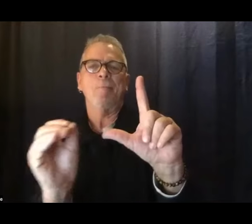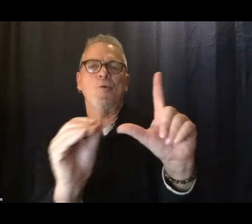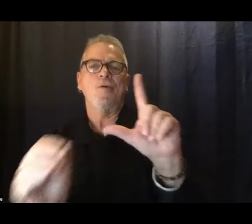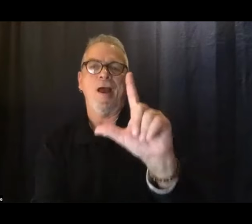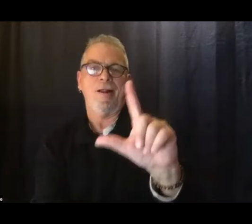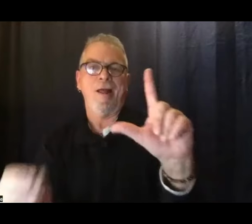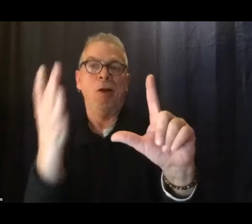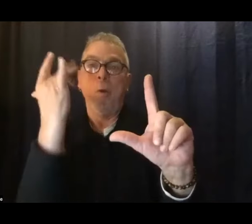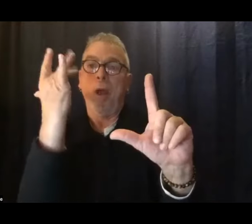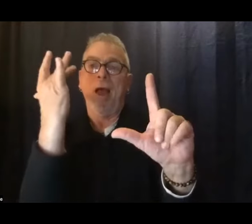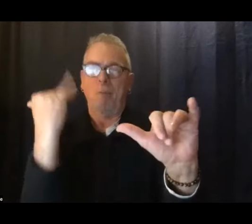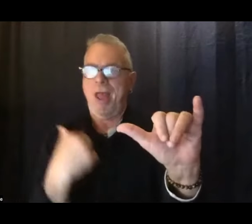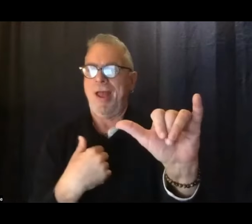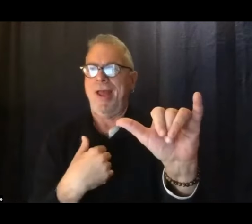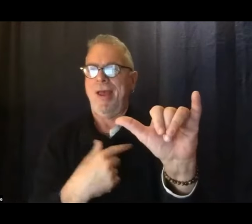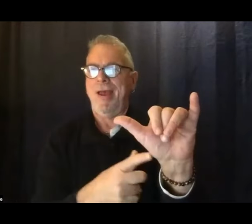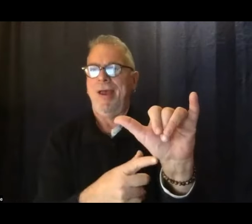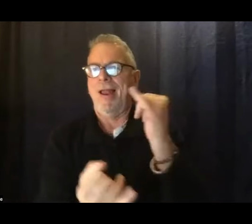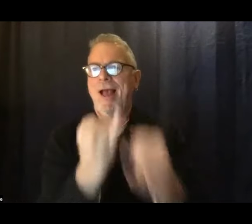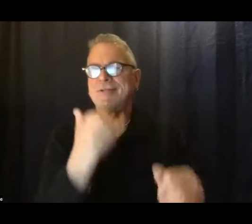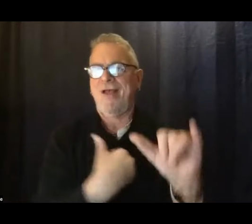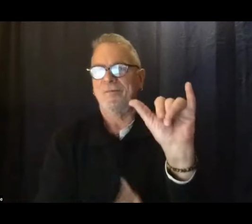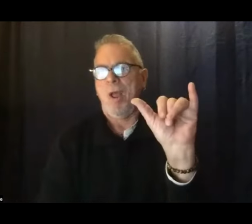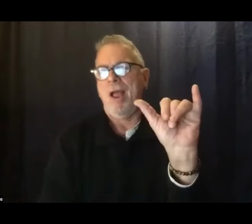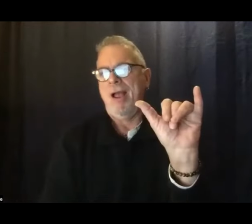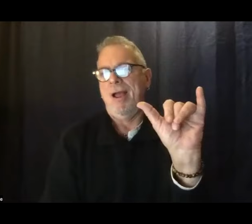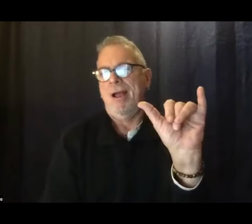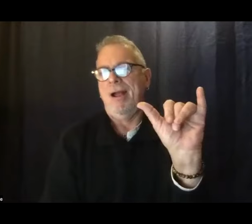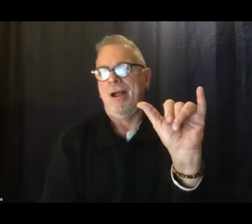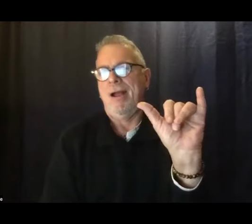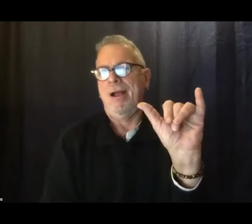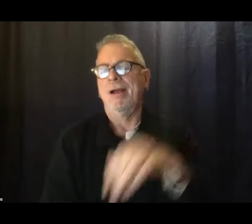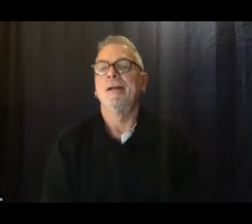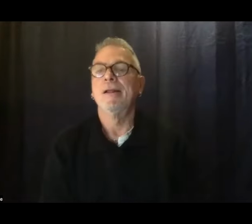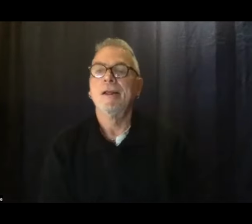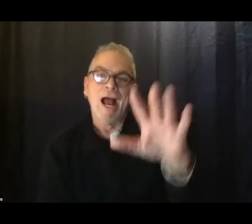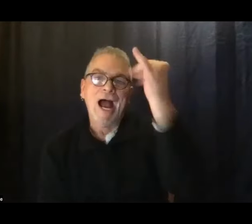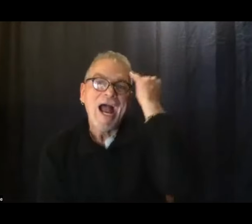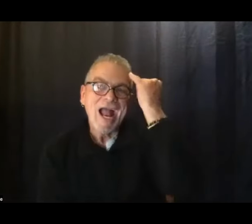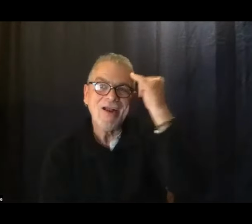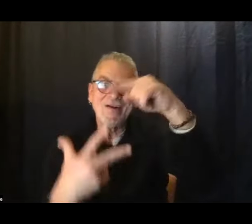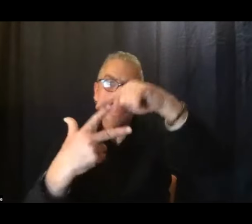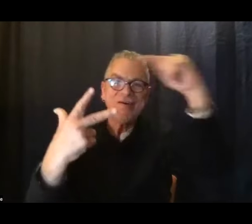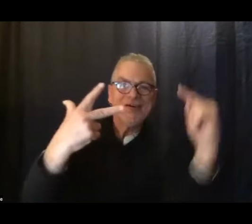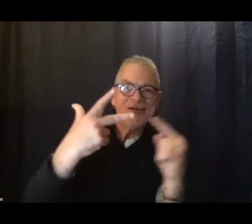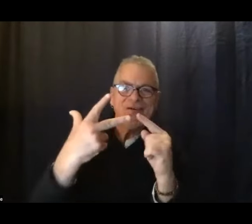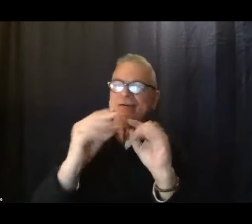movement, the LL, because that slight little bit of movement and the movement forward, and the last is Y, and it's held.